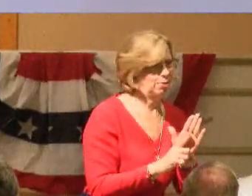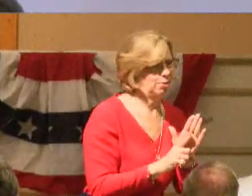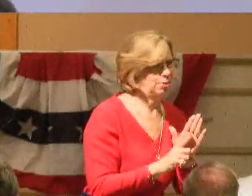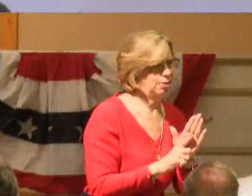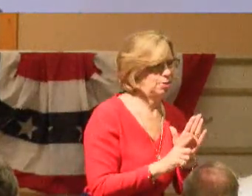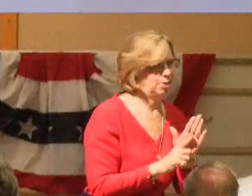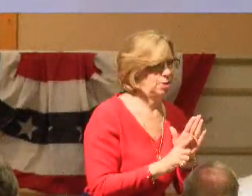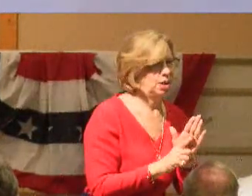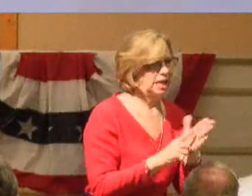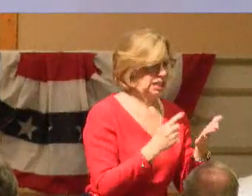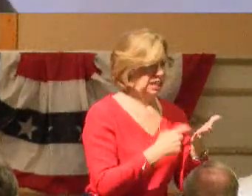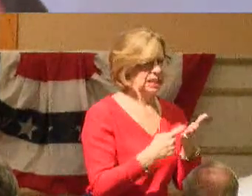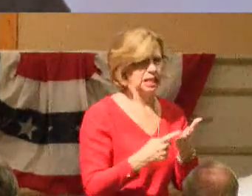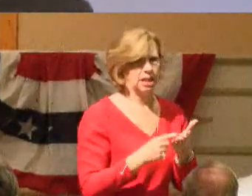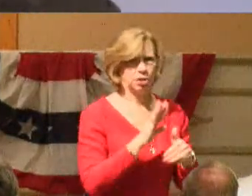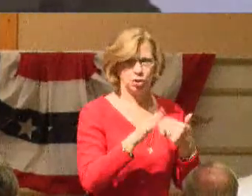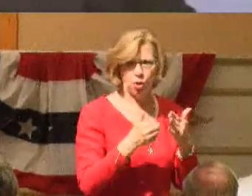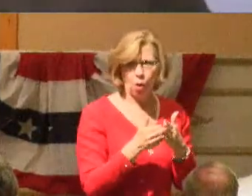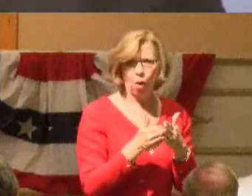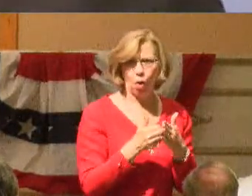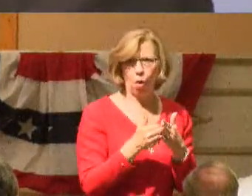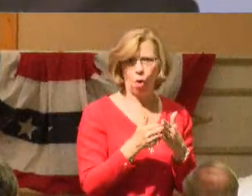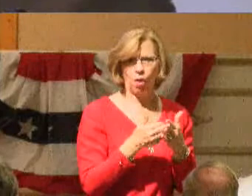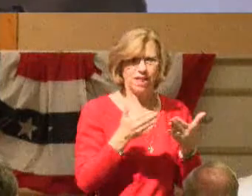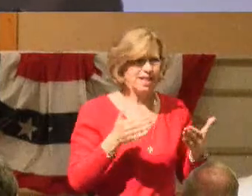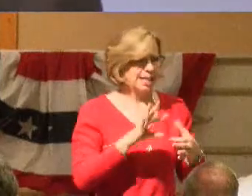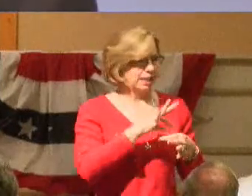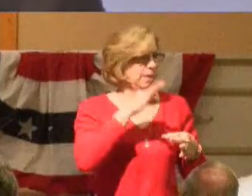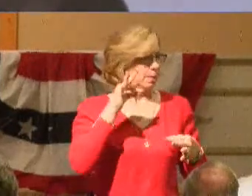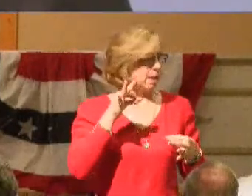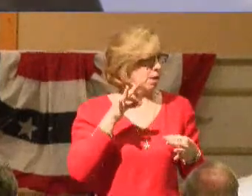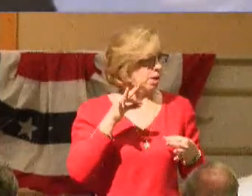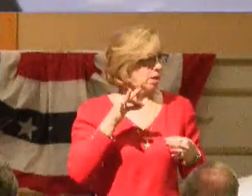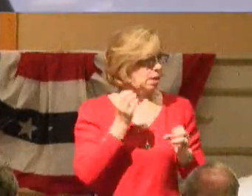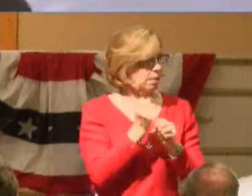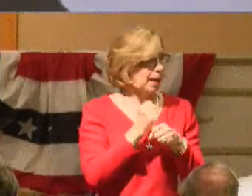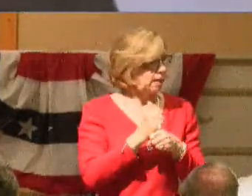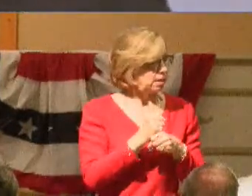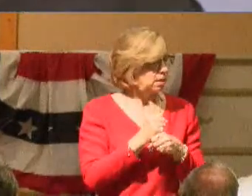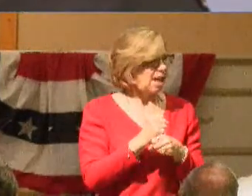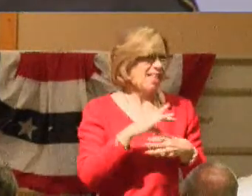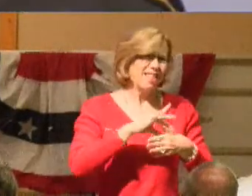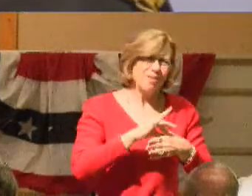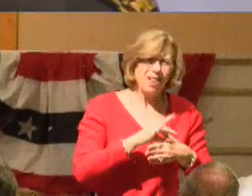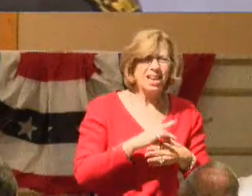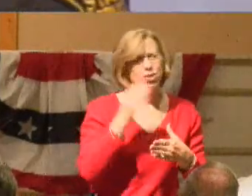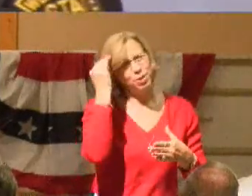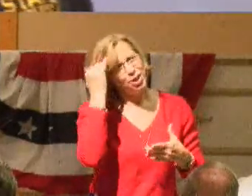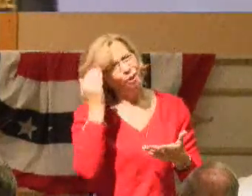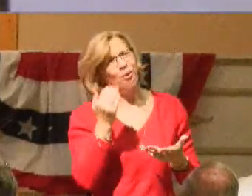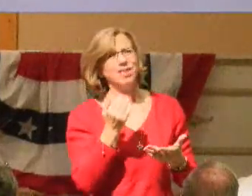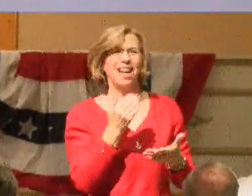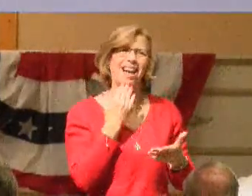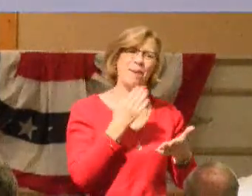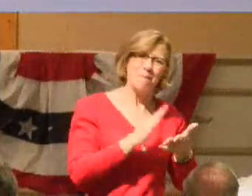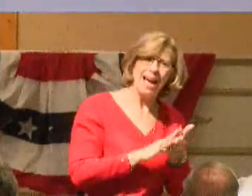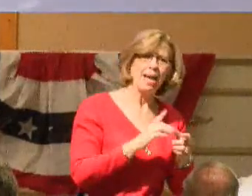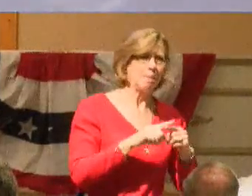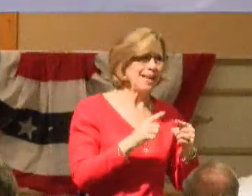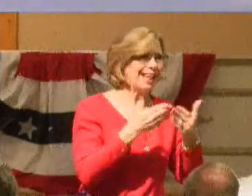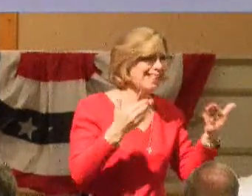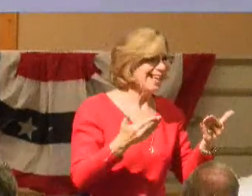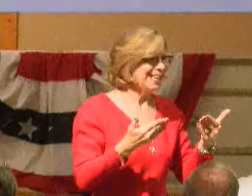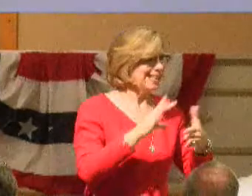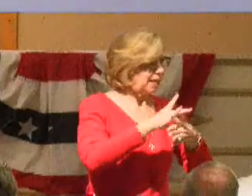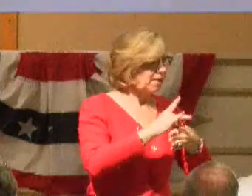that the Spirit, that the flesh rather, produces. We know that the flesh itself is not bad, but it's the things that the flesh